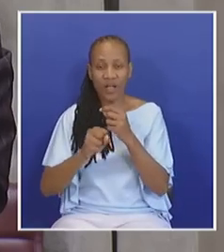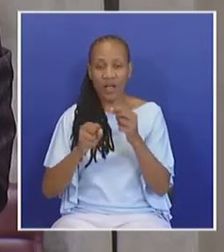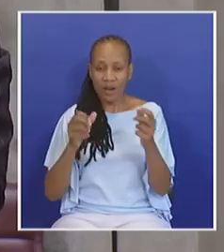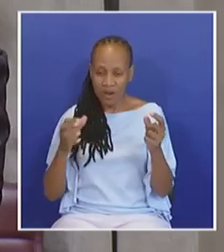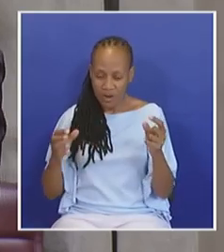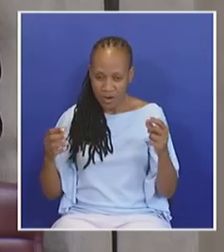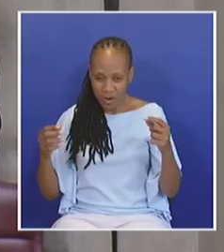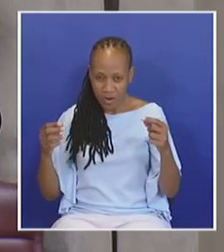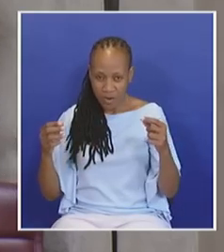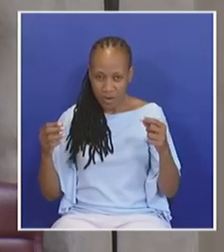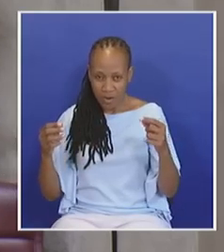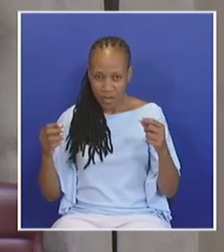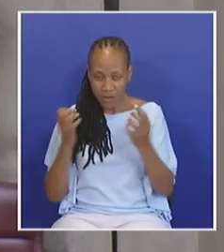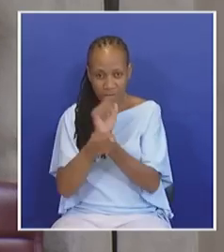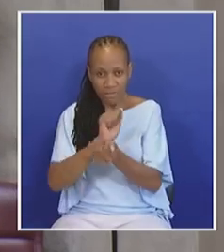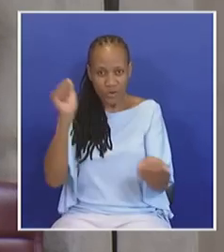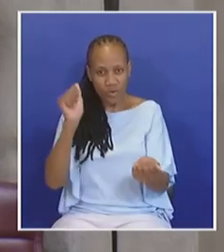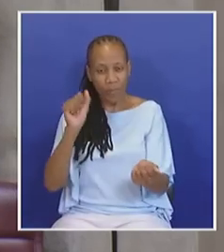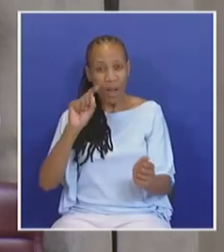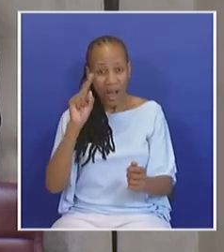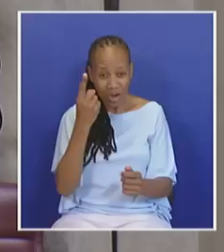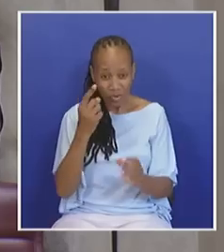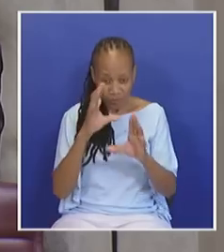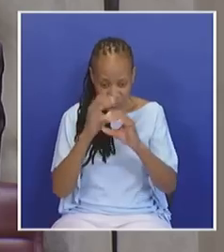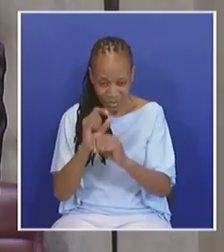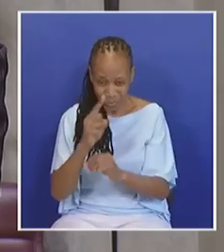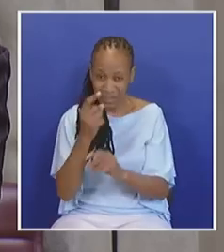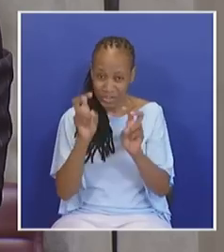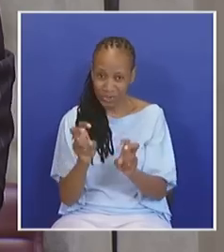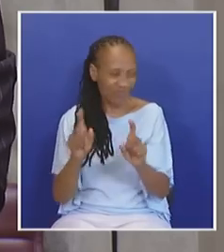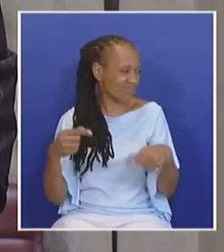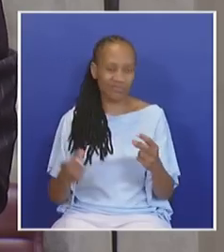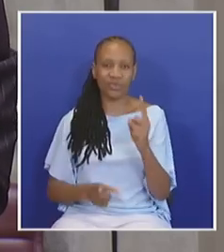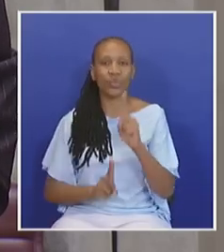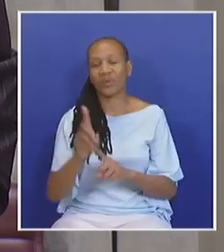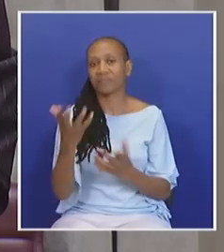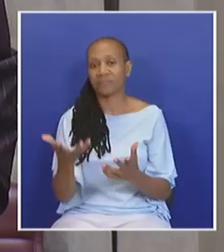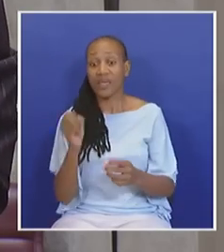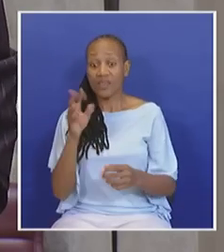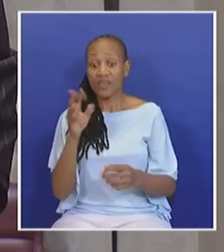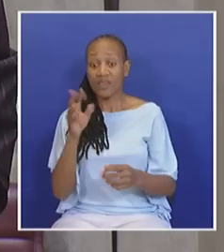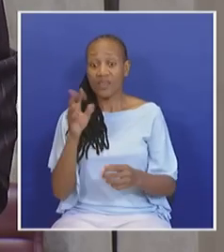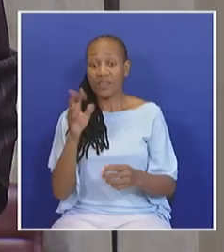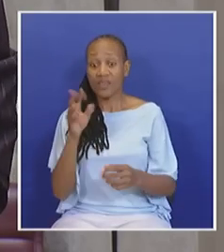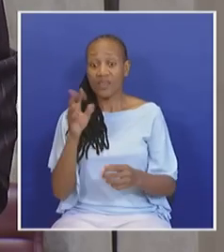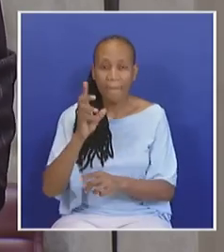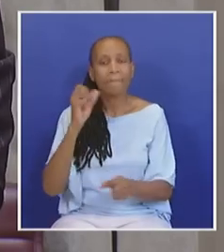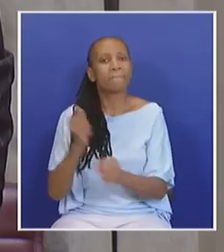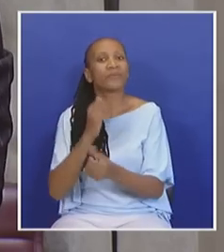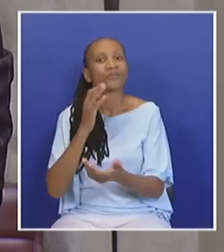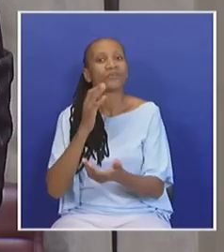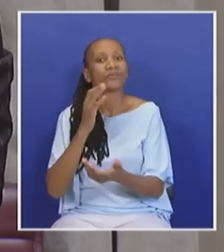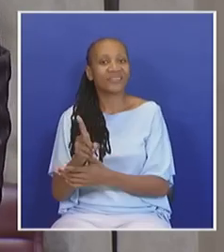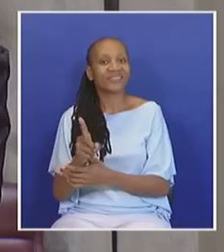and will not take us to where we want to be. Individual racism, while painful and deplorable, is but the tip of the